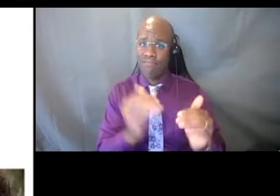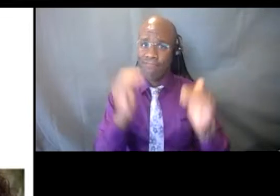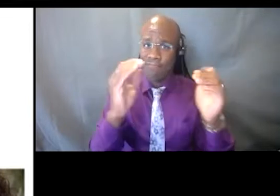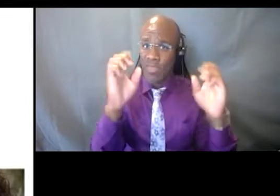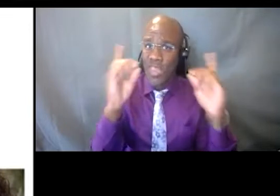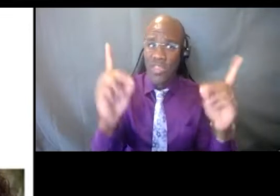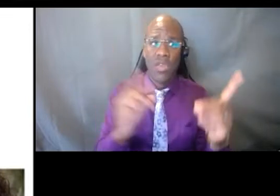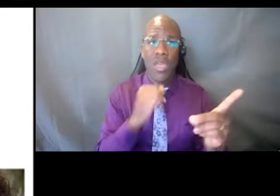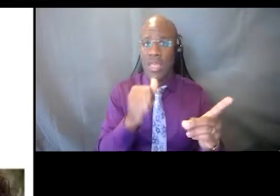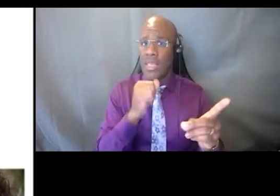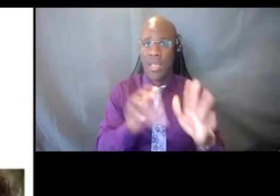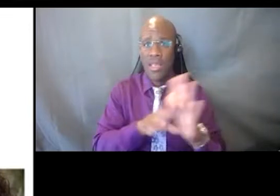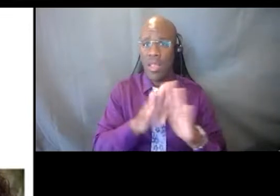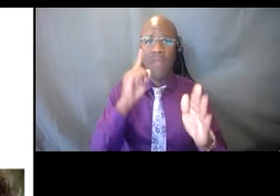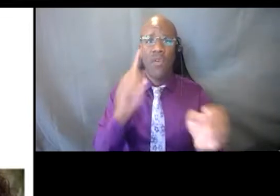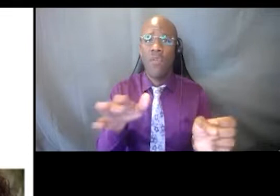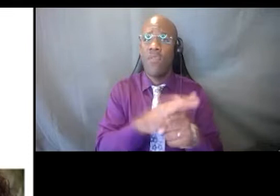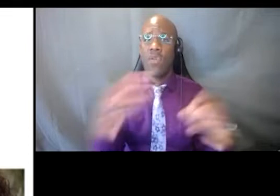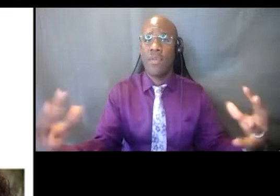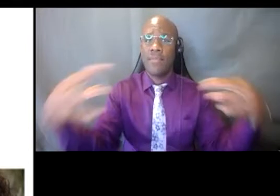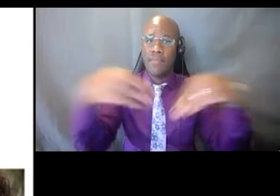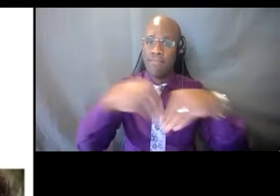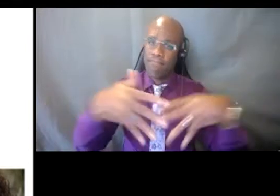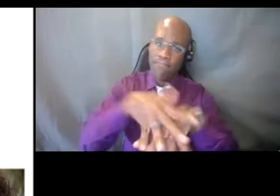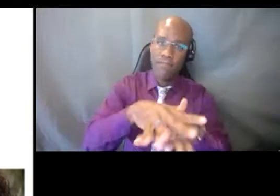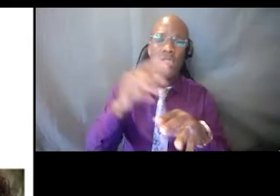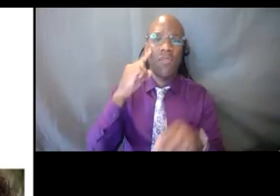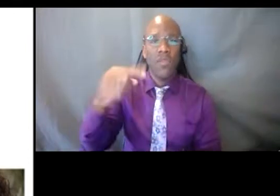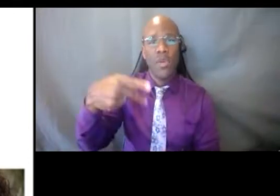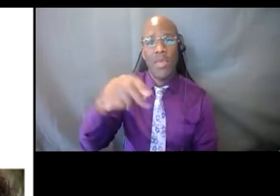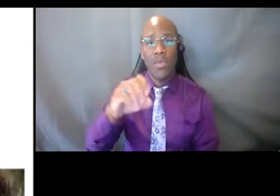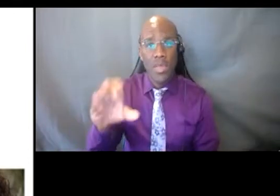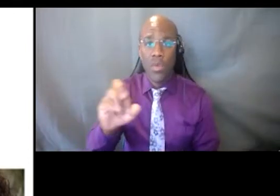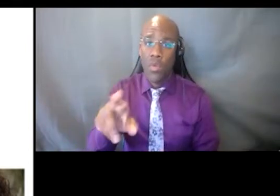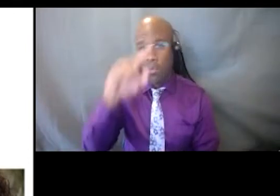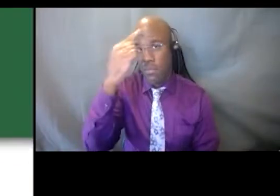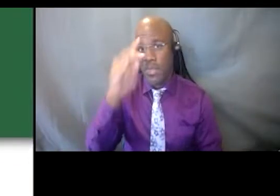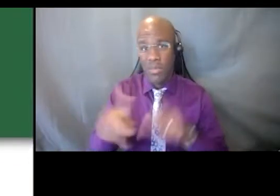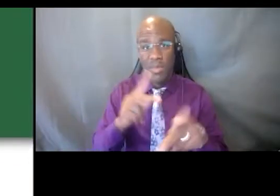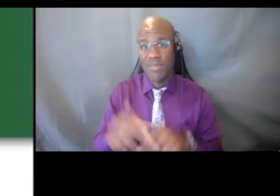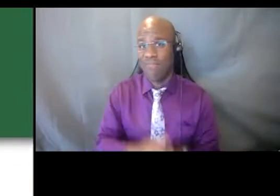have full inclusion for people of color and Black people in mind.